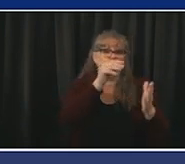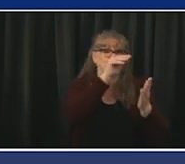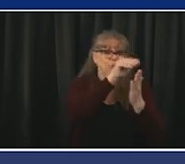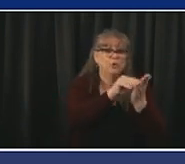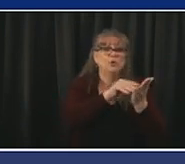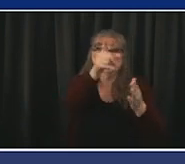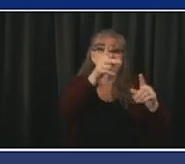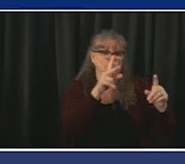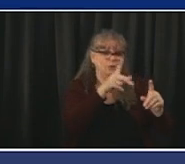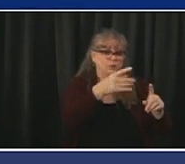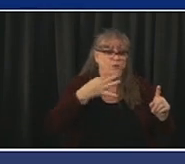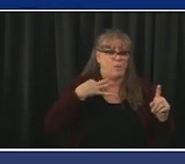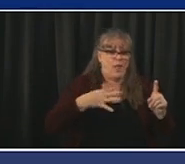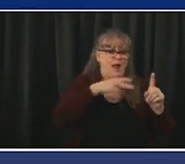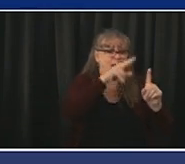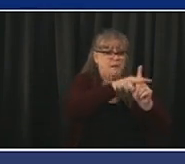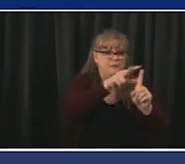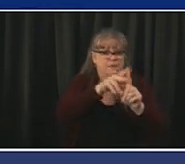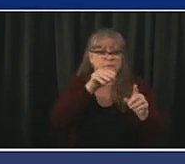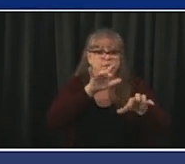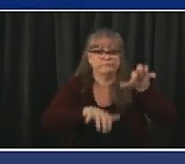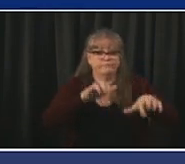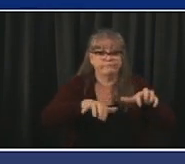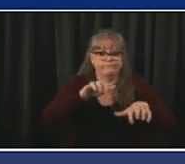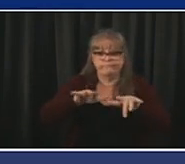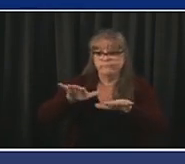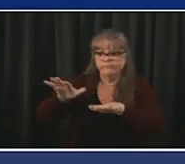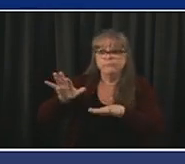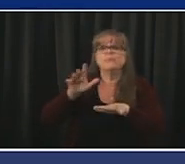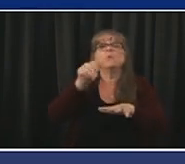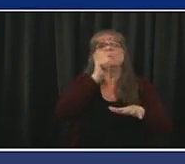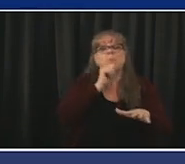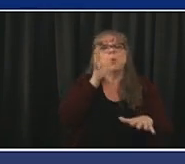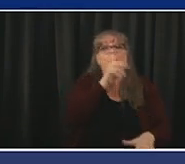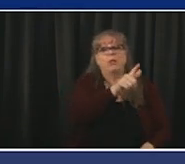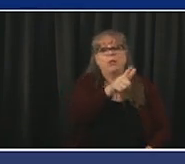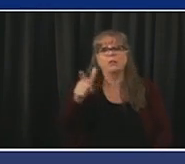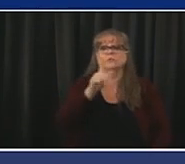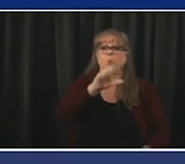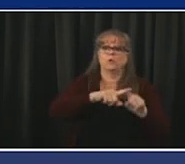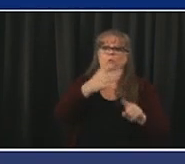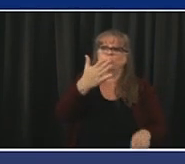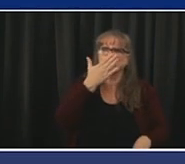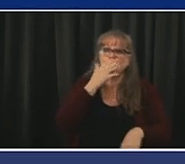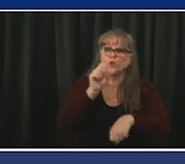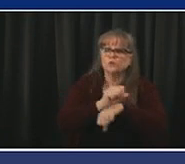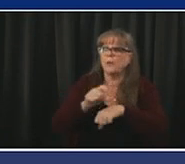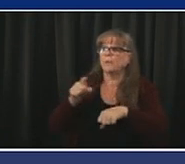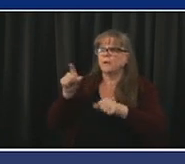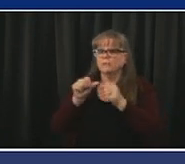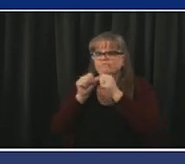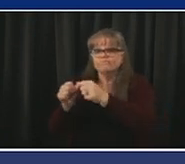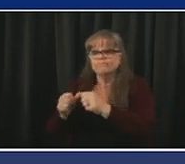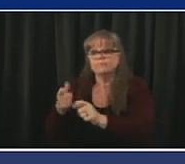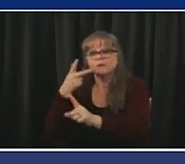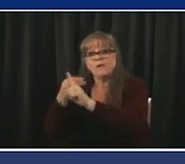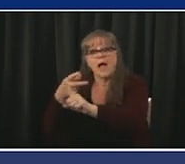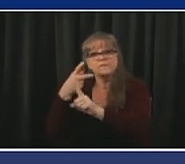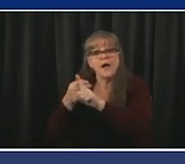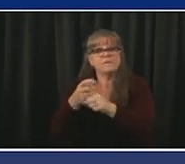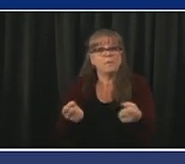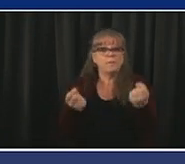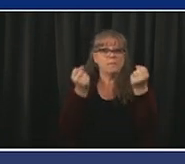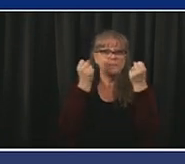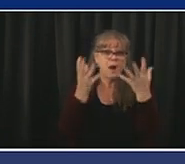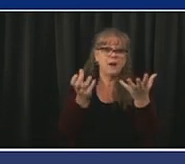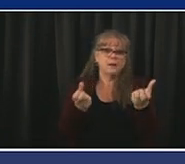vaccine. And just what a great job that our providers have been doing. Next slide, please. So we do expect next week